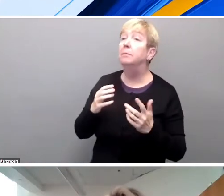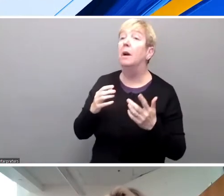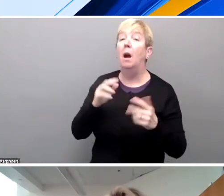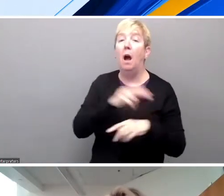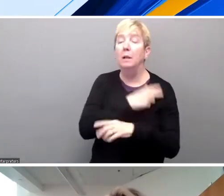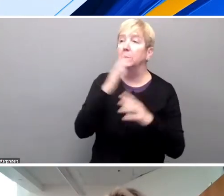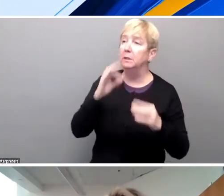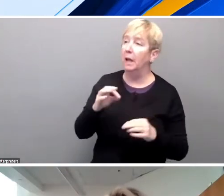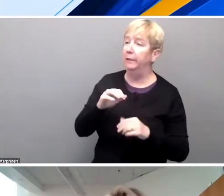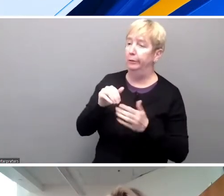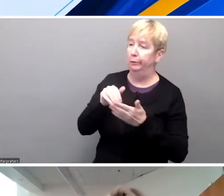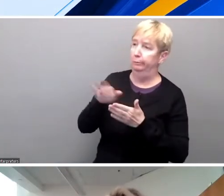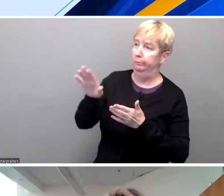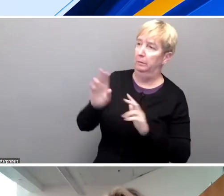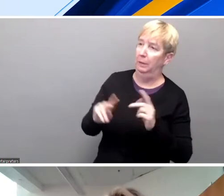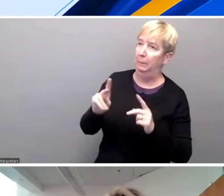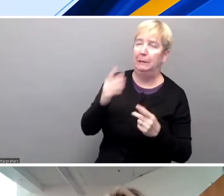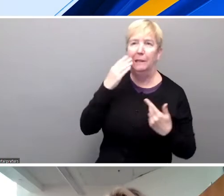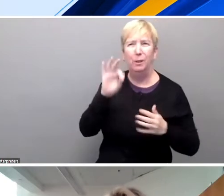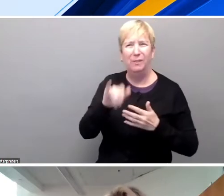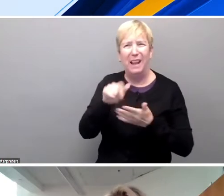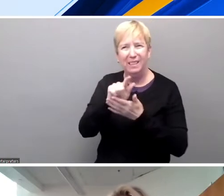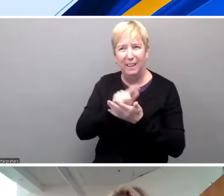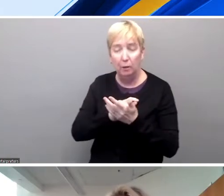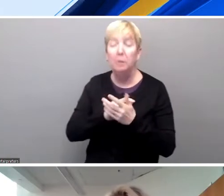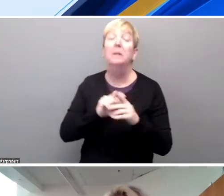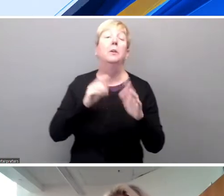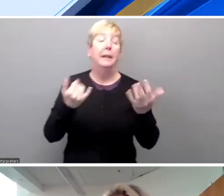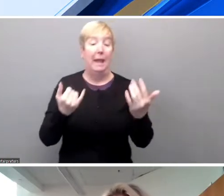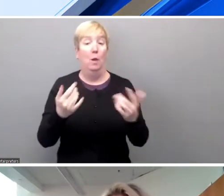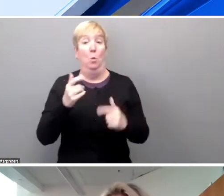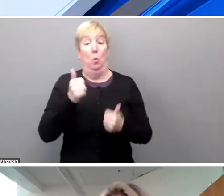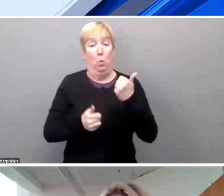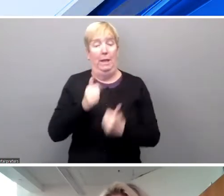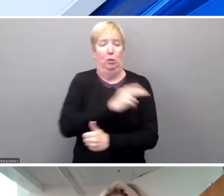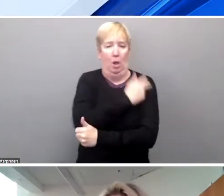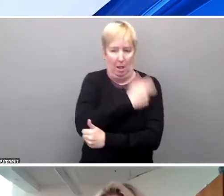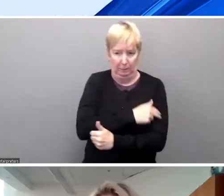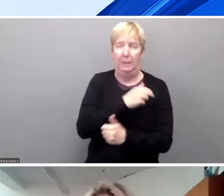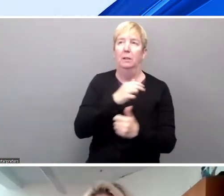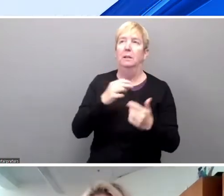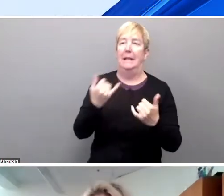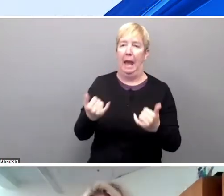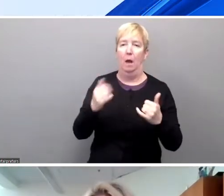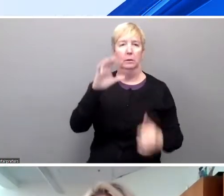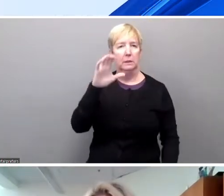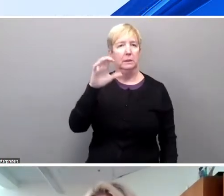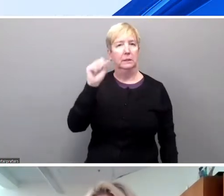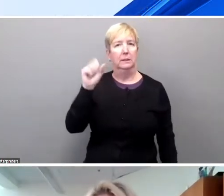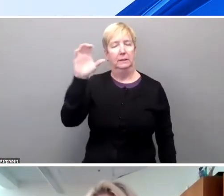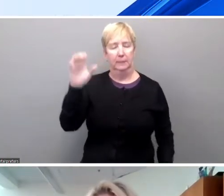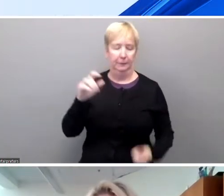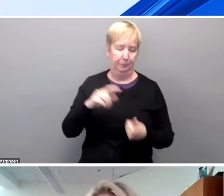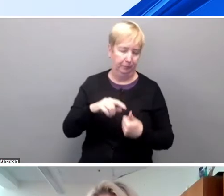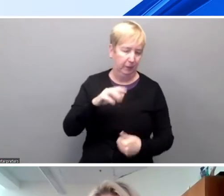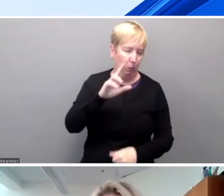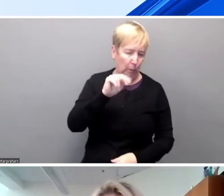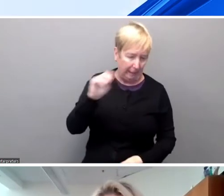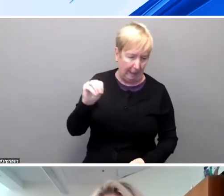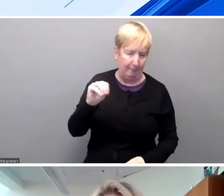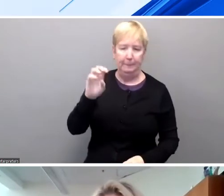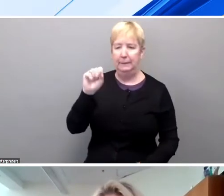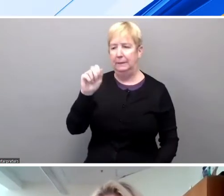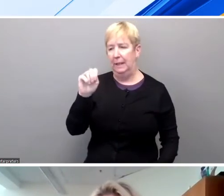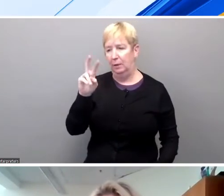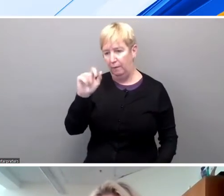care, and I'm not sure I could name them all off the top of my head. I know UNM and Sandoval Regional and Presbyterian in